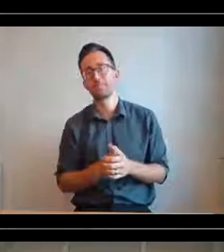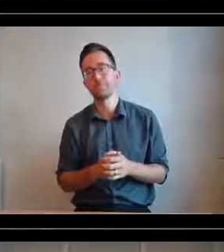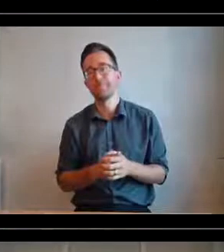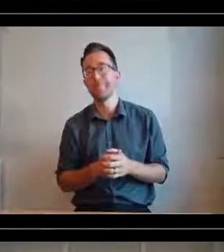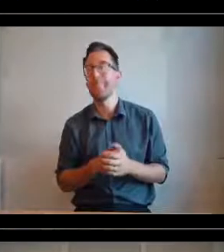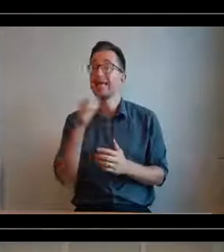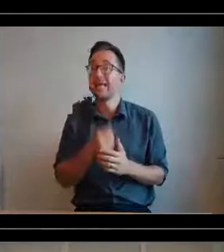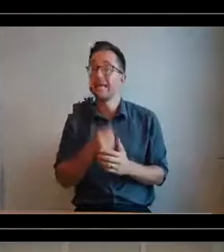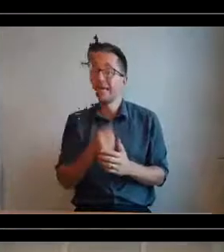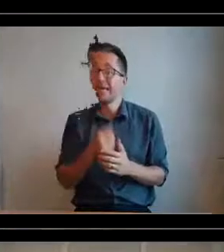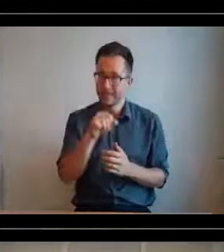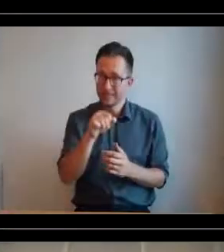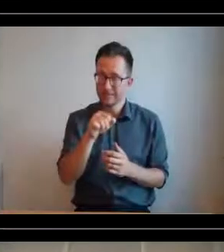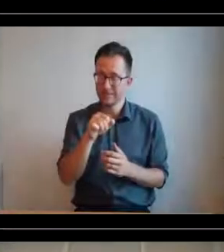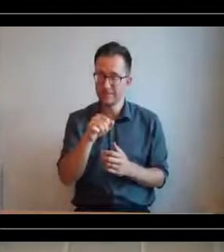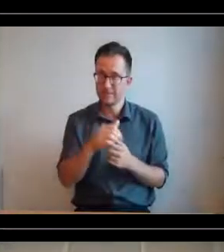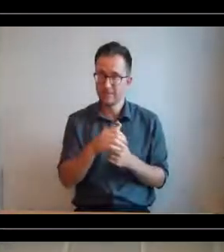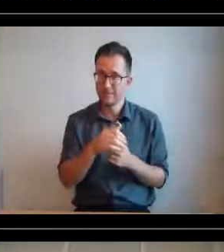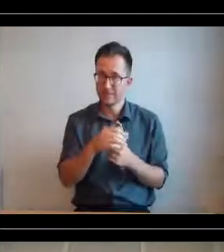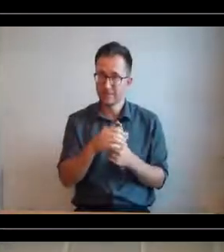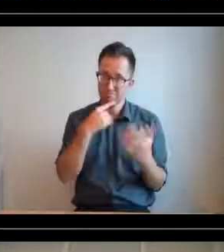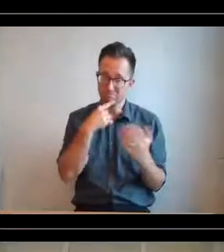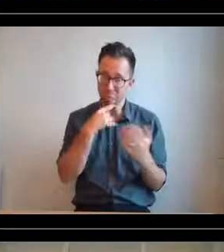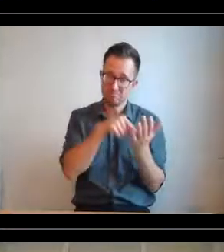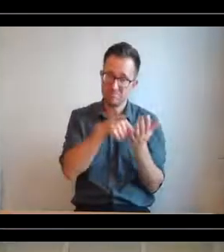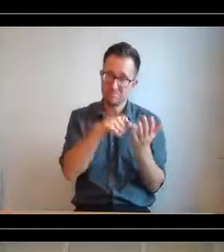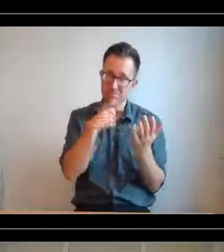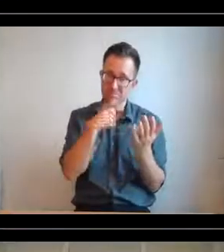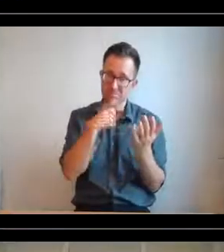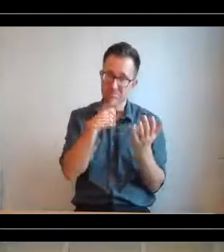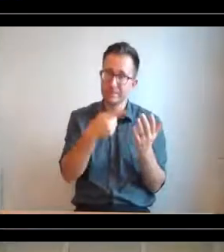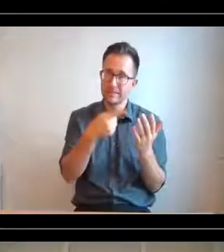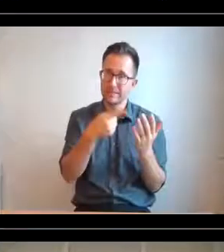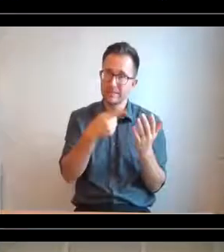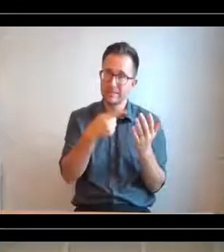Yes, it does refer back to the peer,